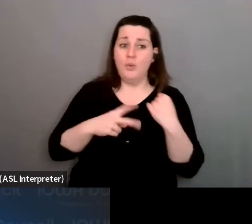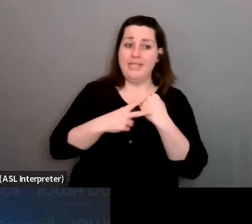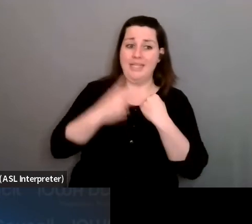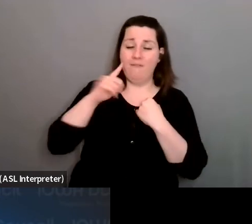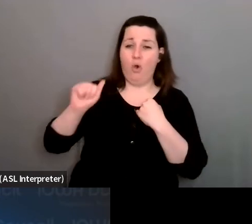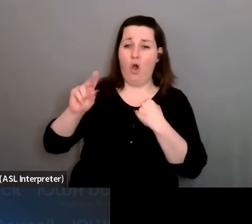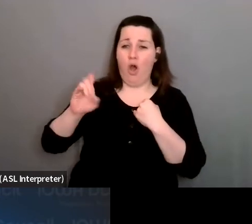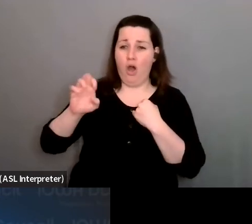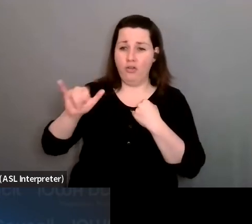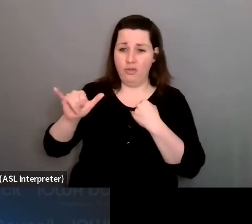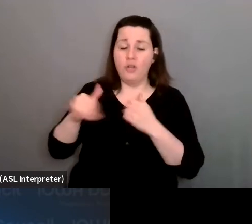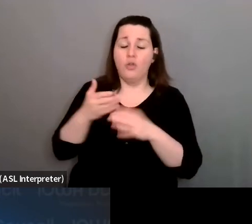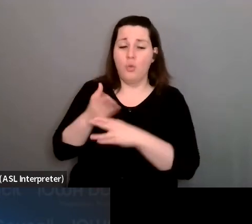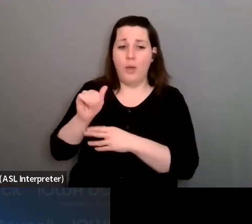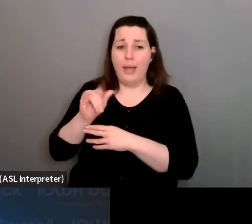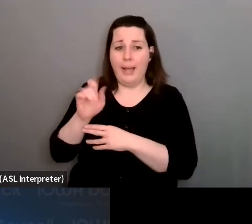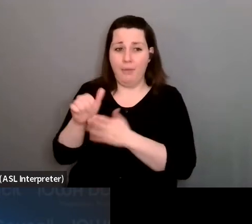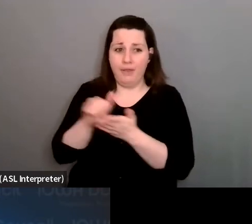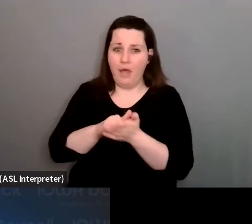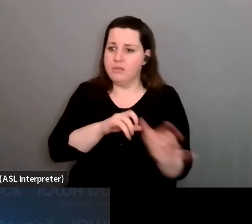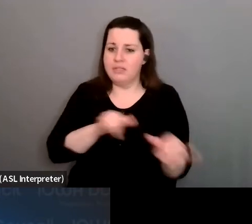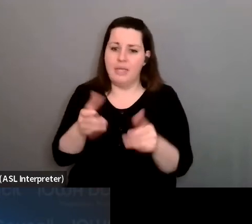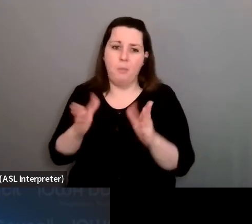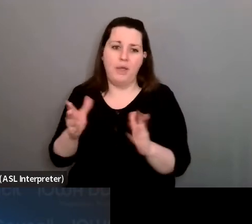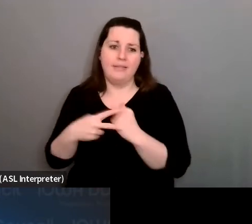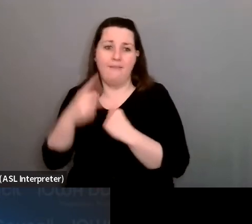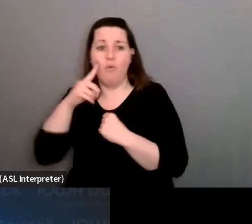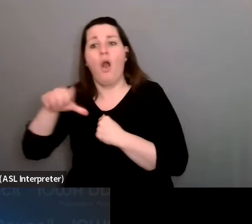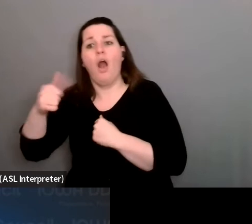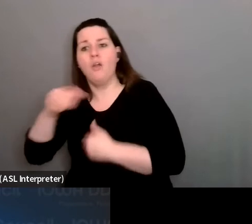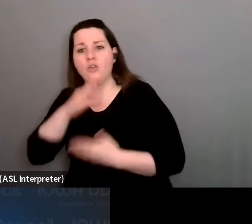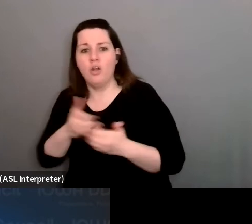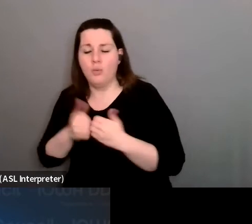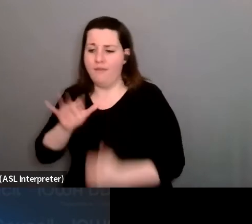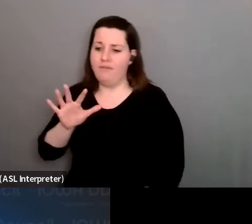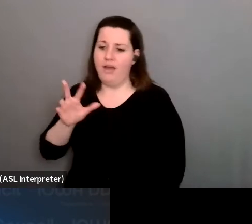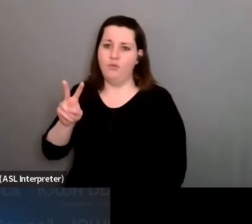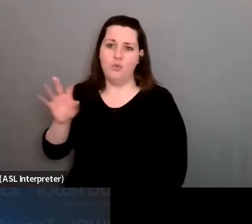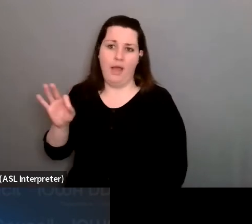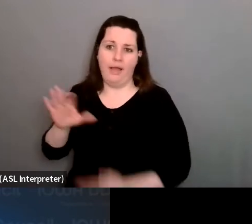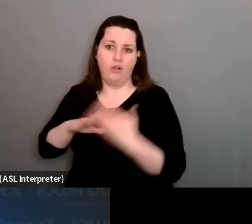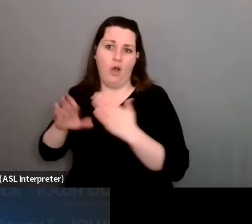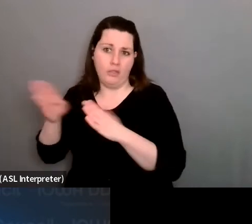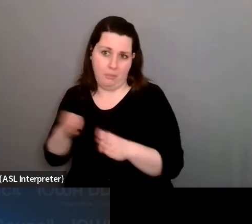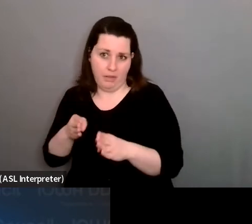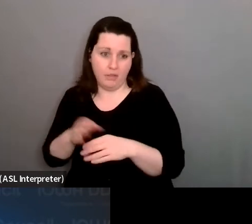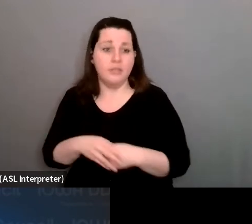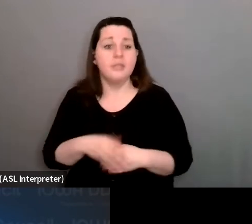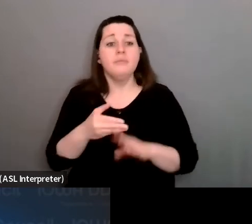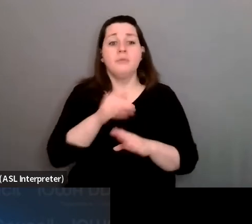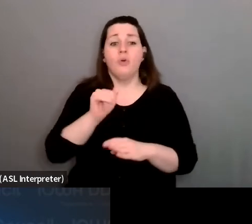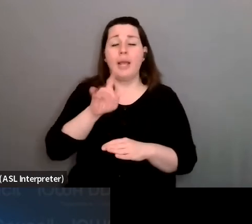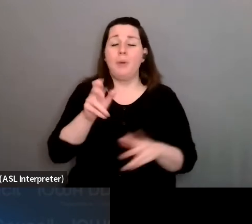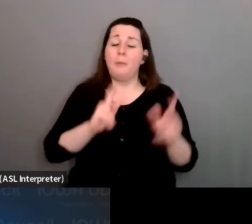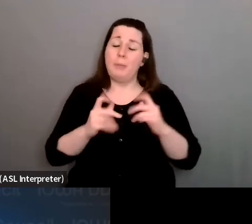through an ABLE account the same way that we save for my other daughter with a 529 college plan. Before ABLE, people with disabilities who depended